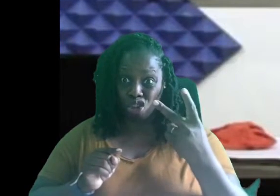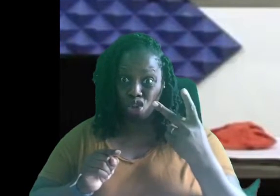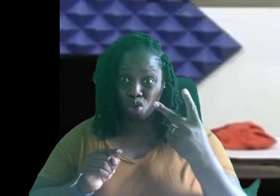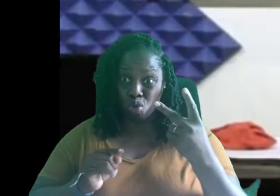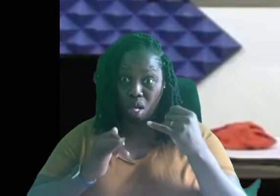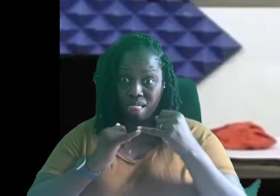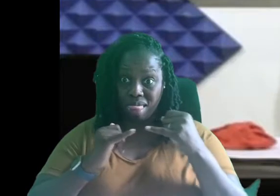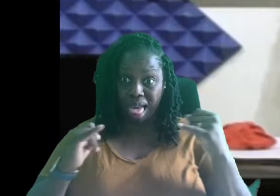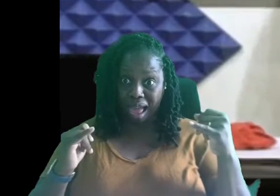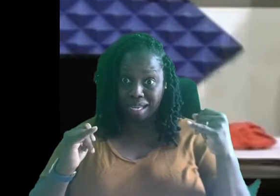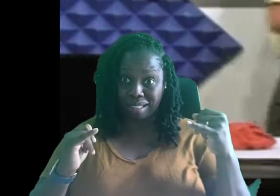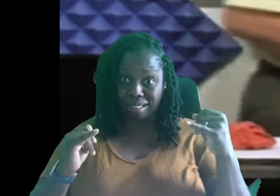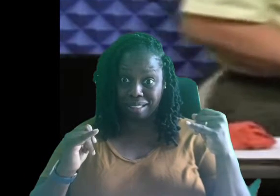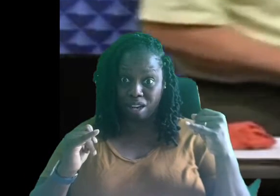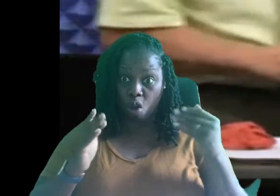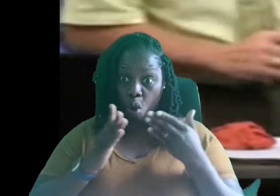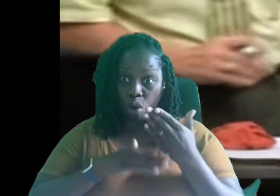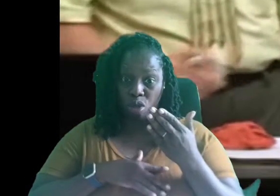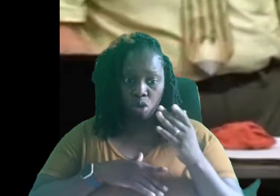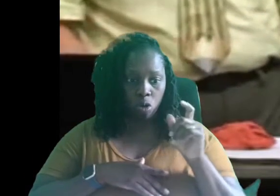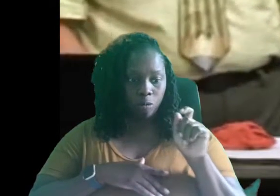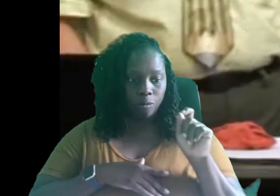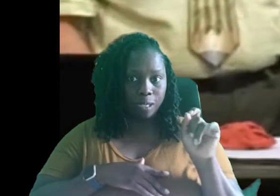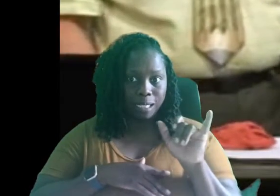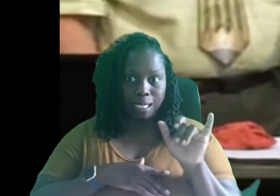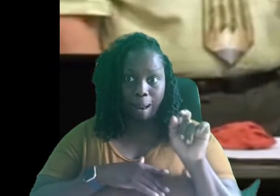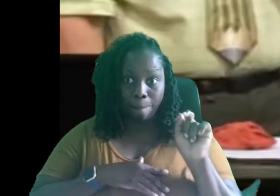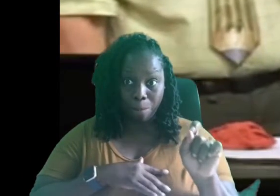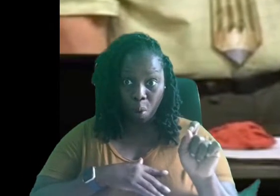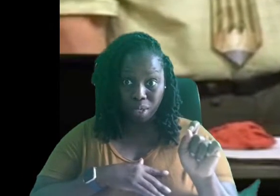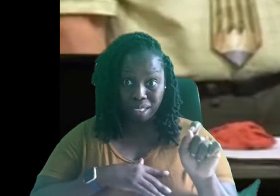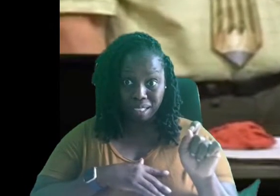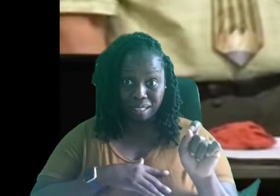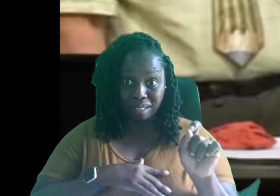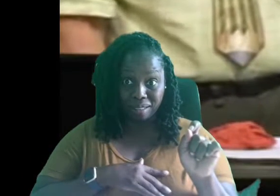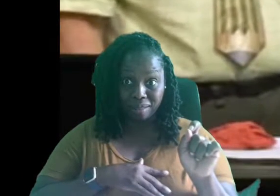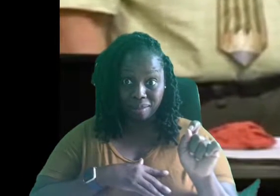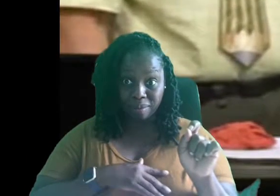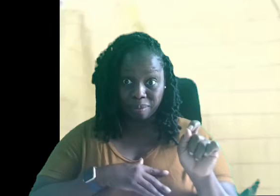Is that 2 lines going through the same point? And my